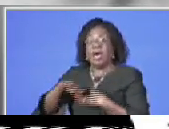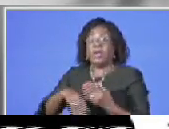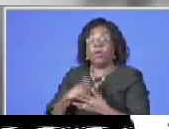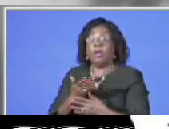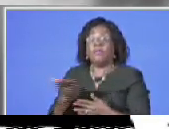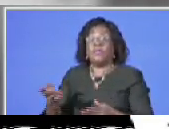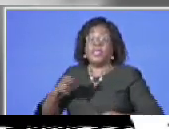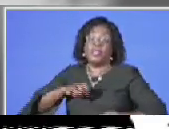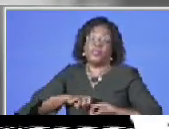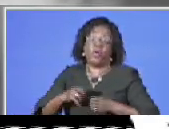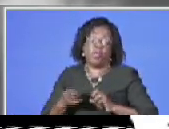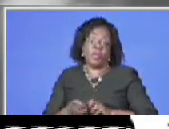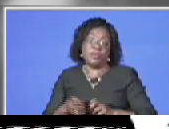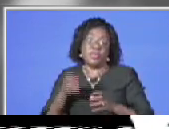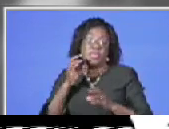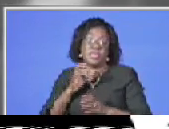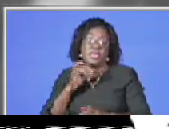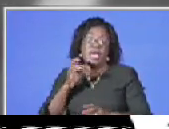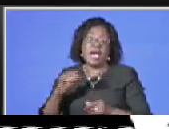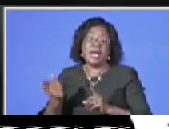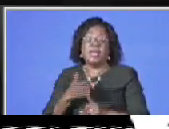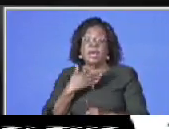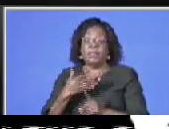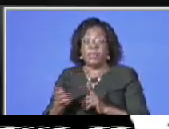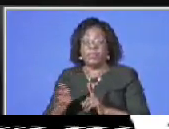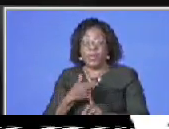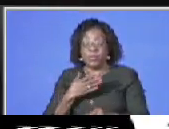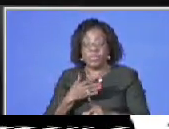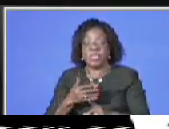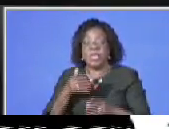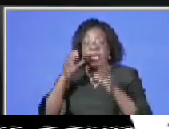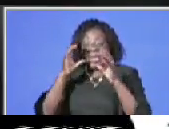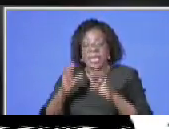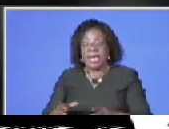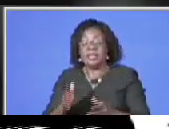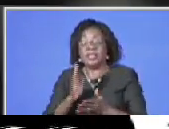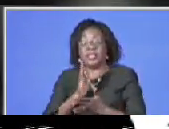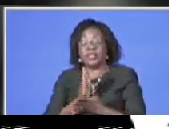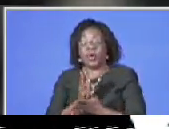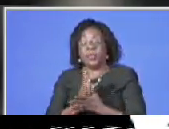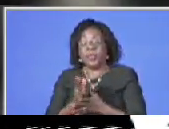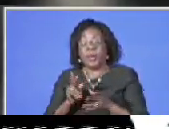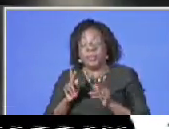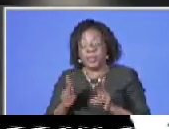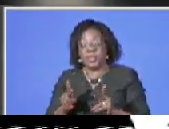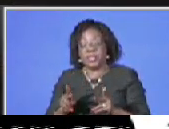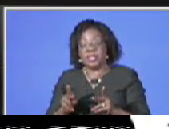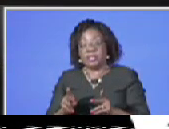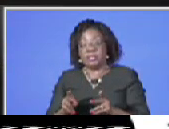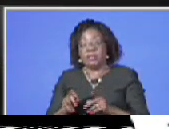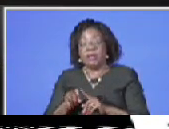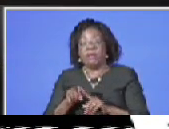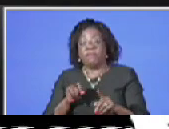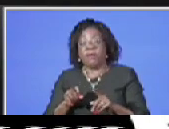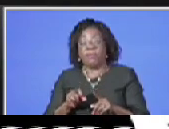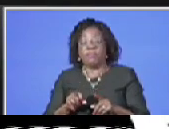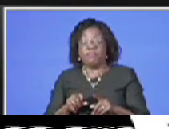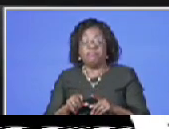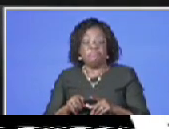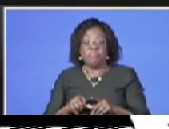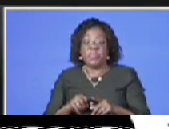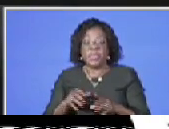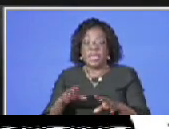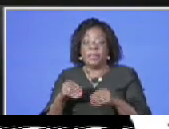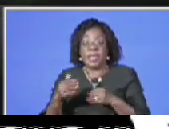domestic abuse and also discord, whether or not that has also increased because of persons being in close